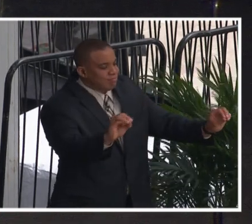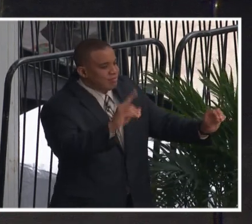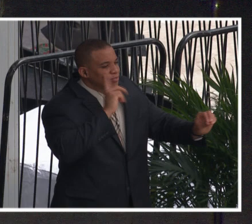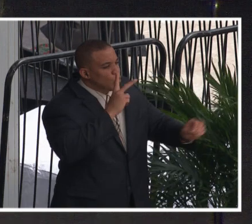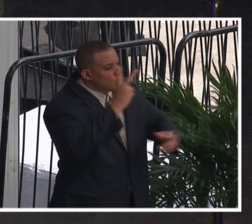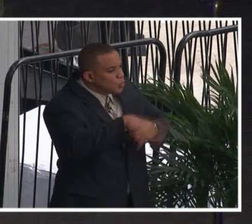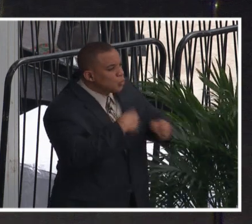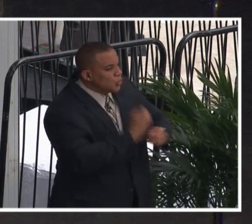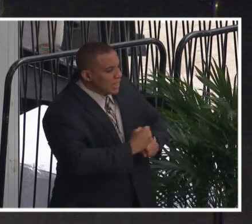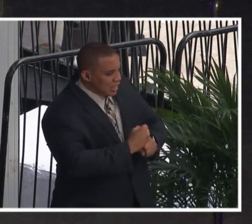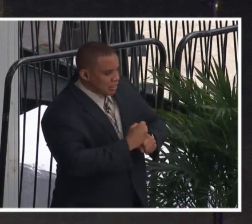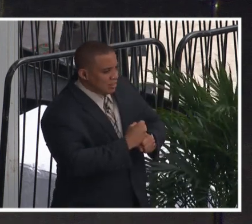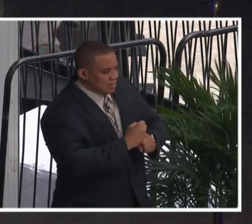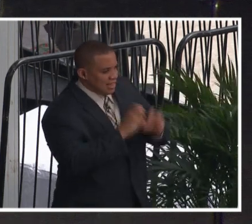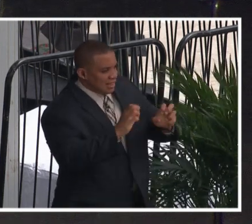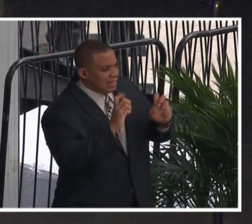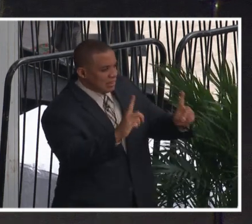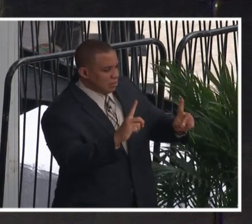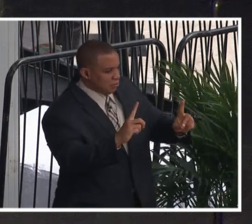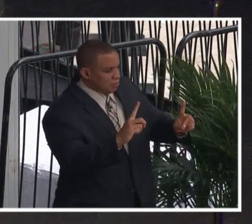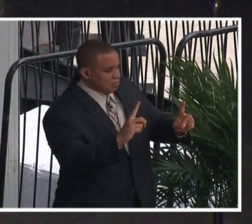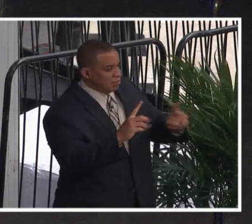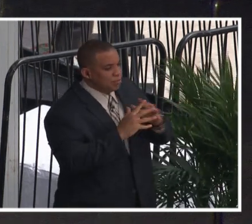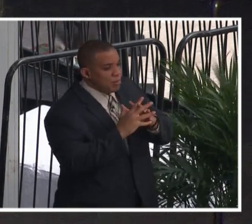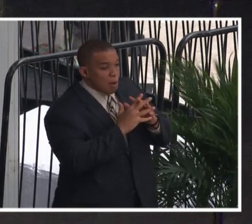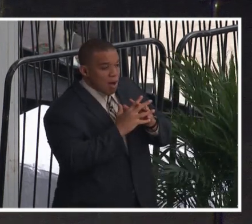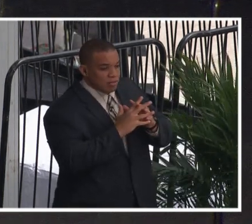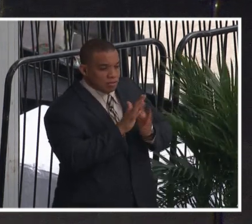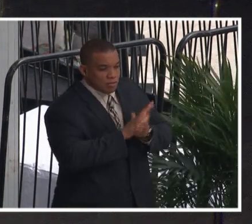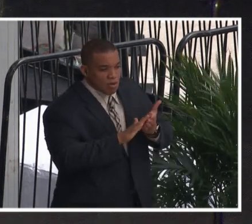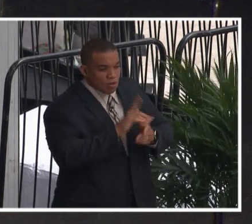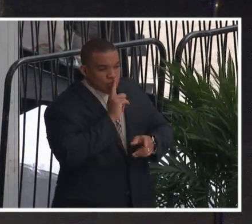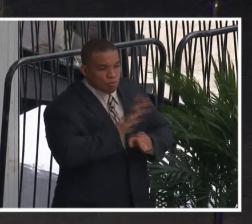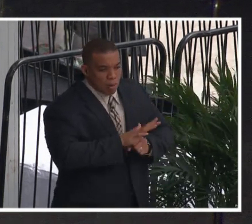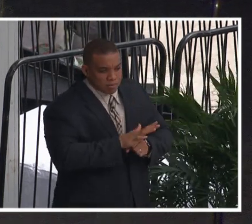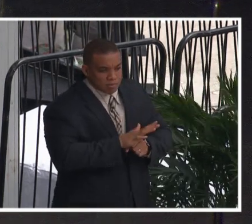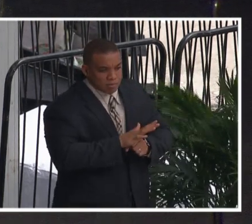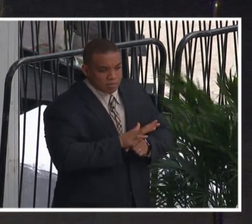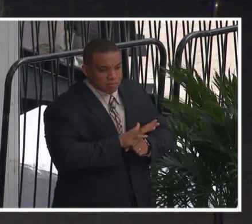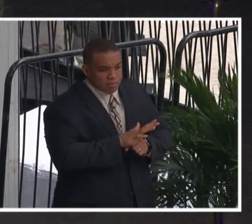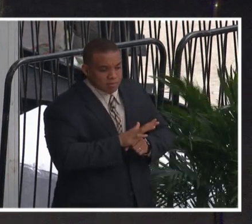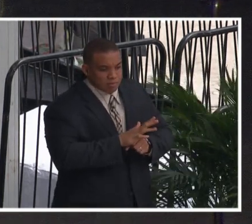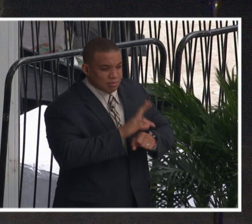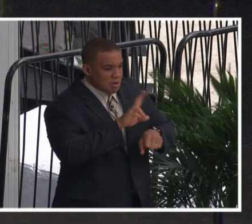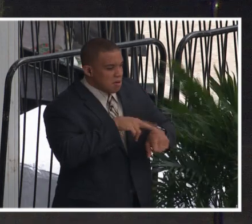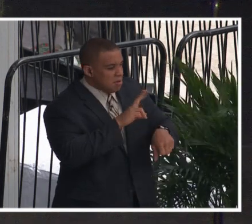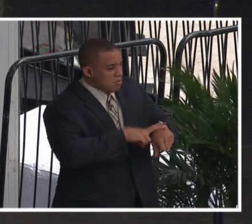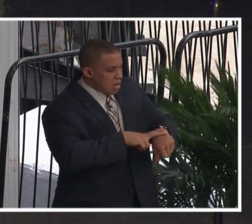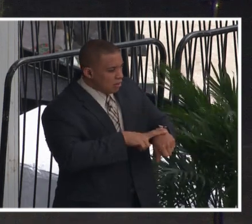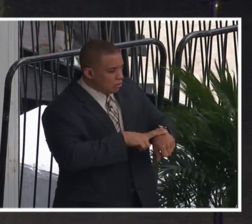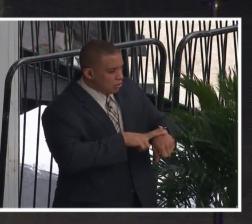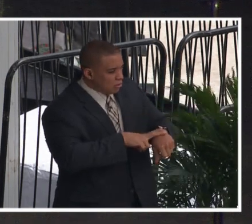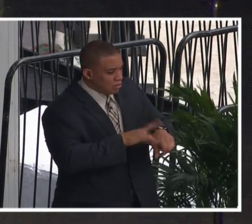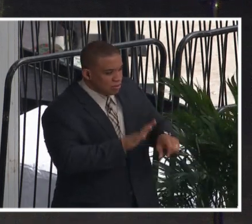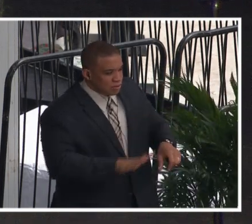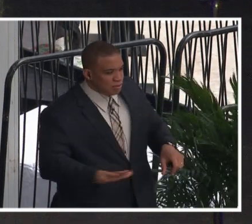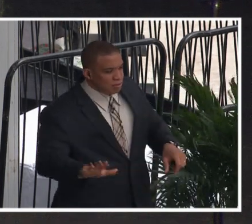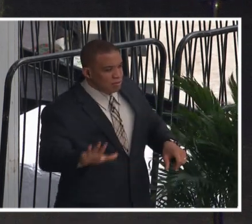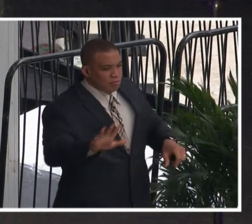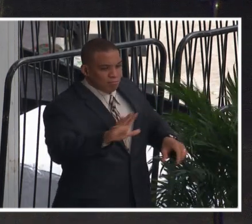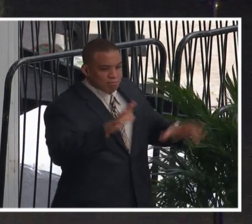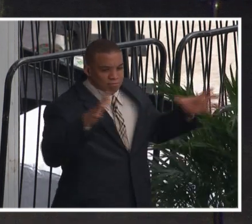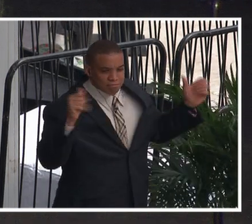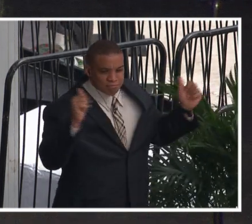post-secondary education. America's College Promise, a national, nonpartisan campaign to